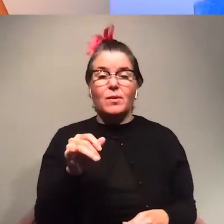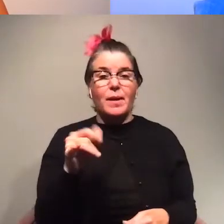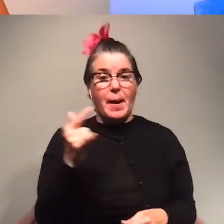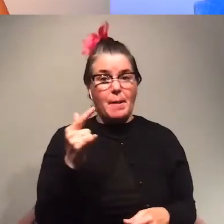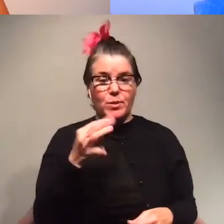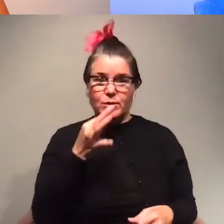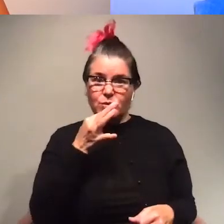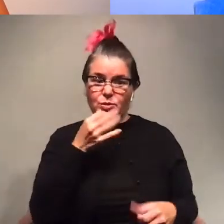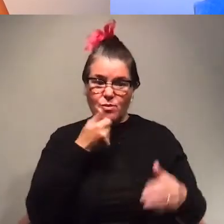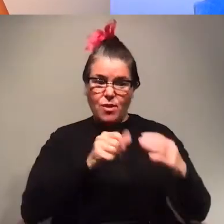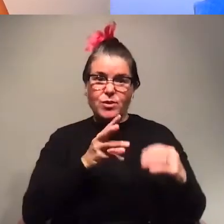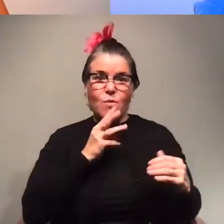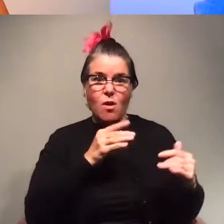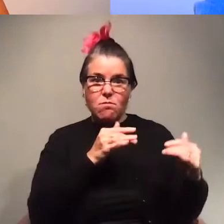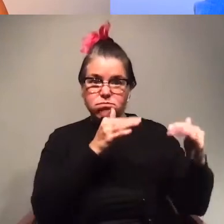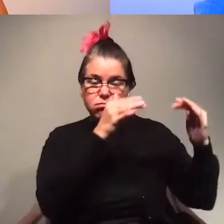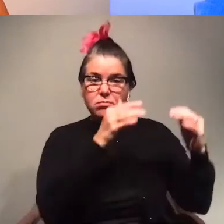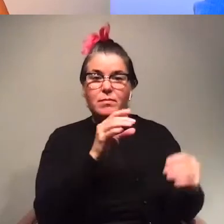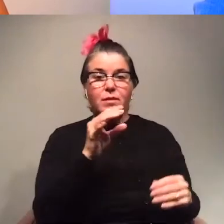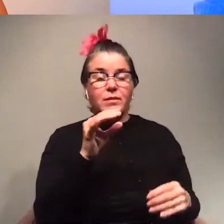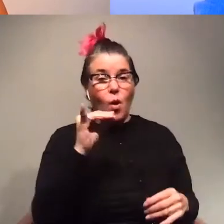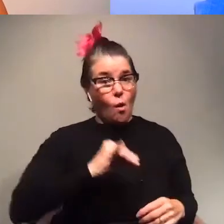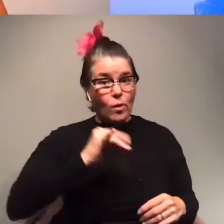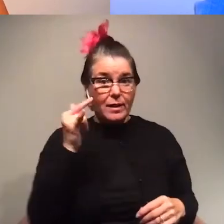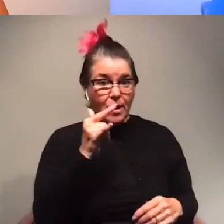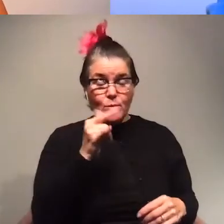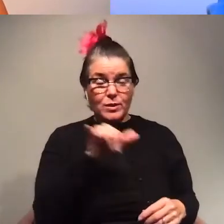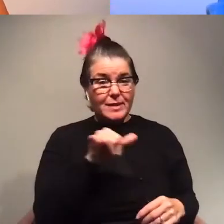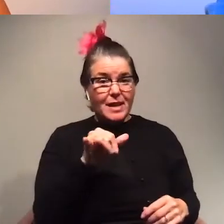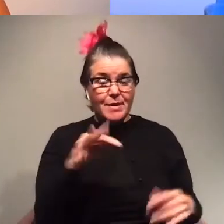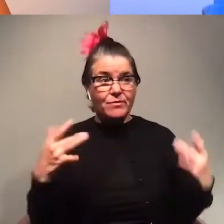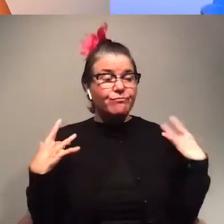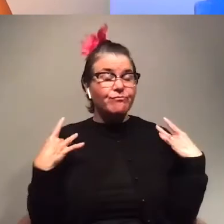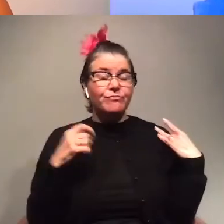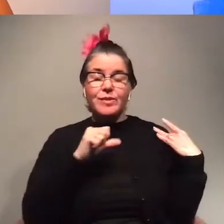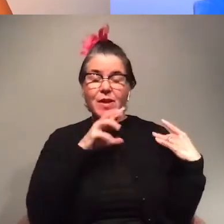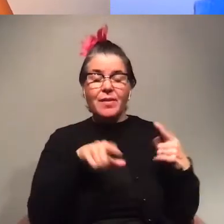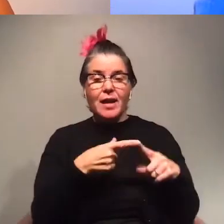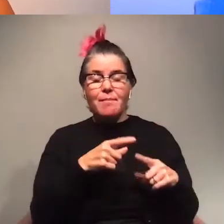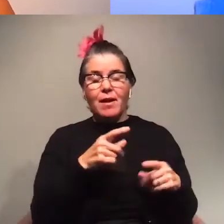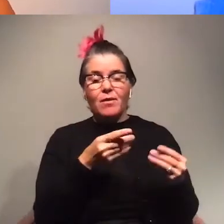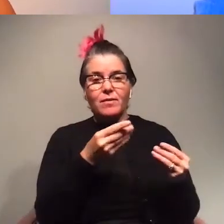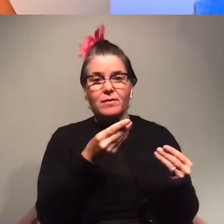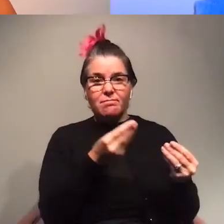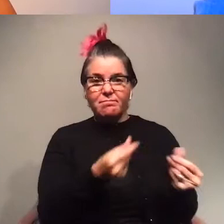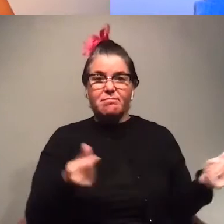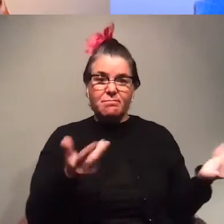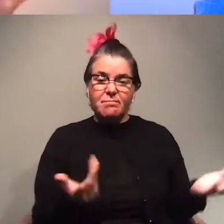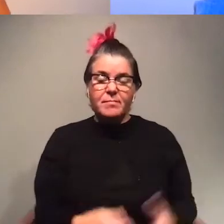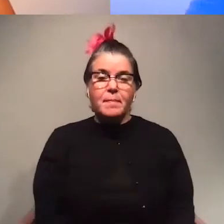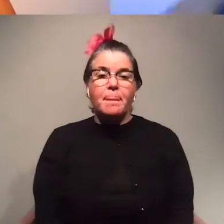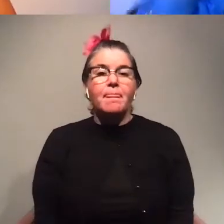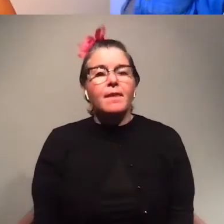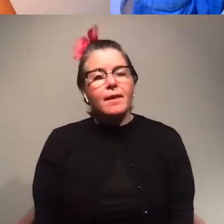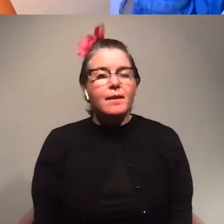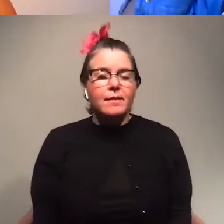underwater, along with the Oakland airport, if like we do nothing about the melting glacier ice caps. So that's